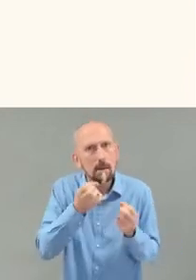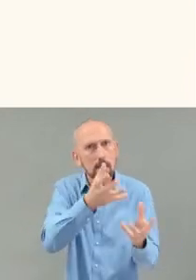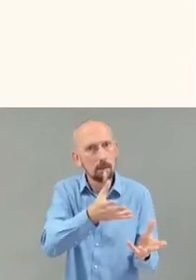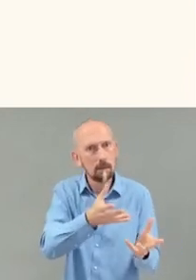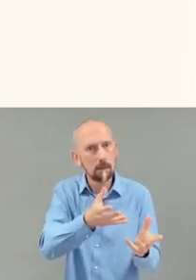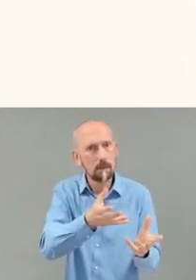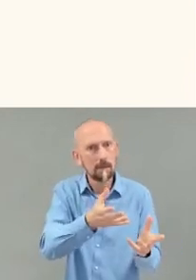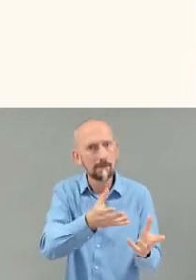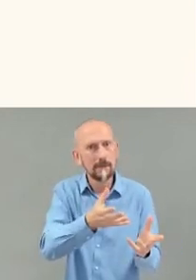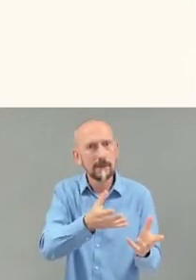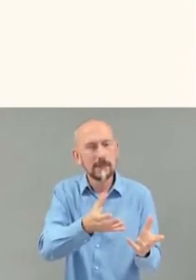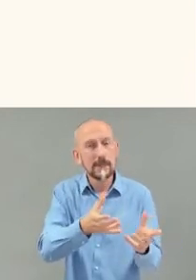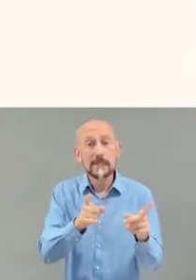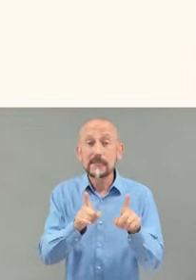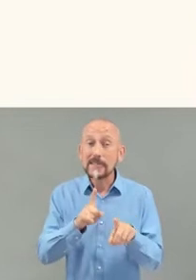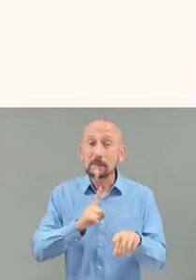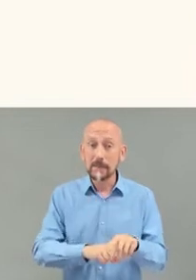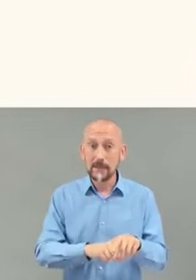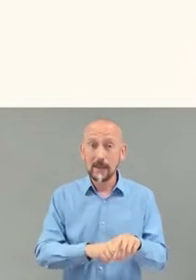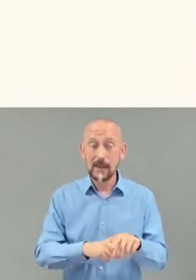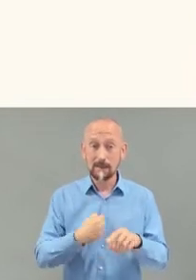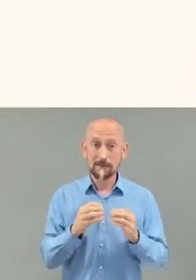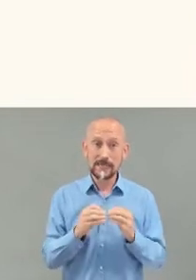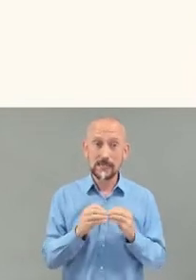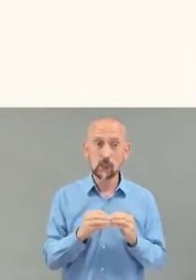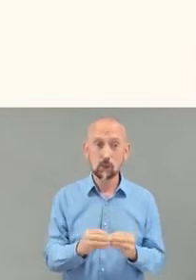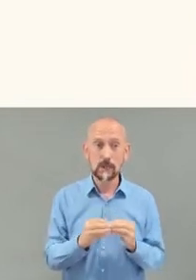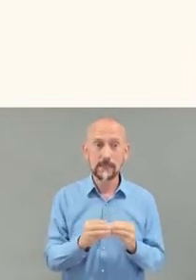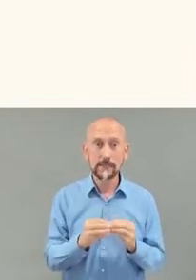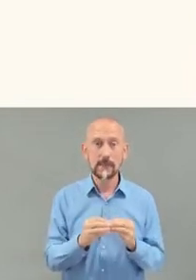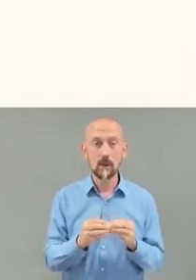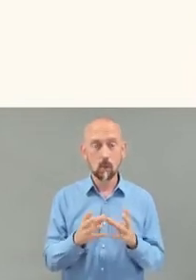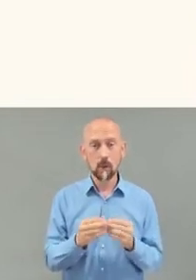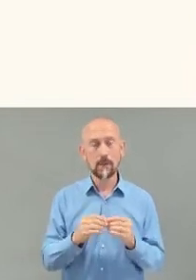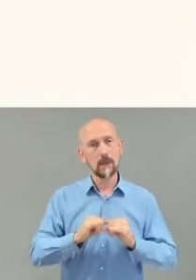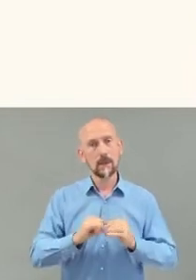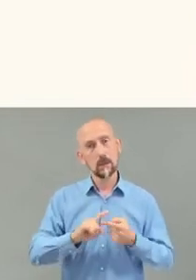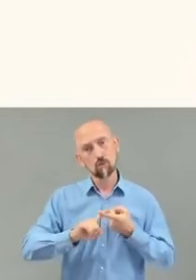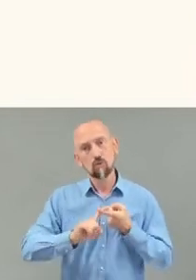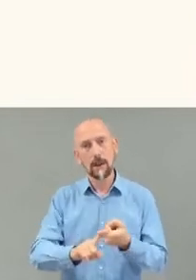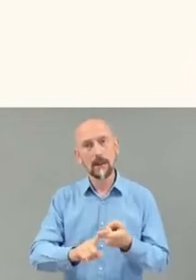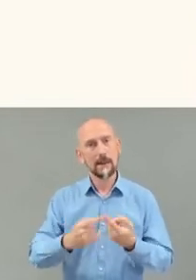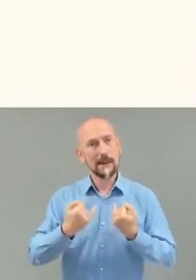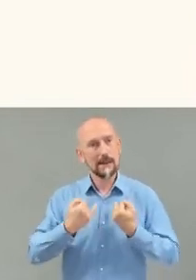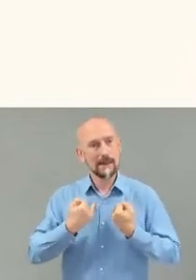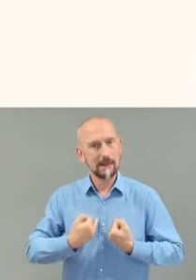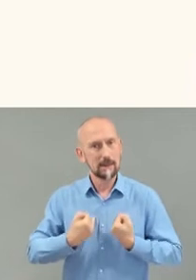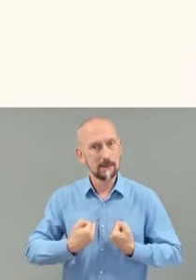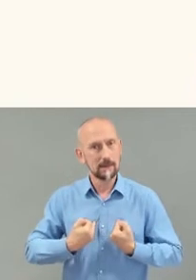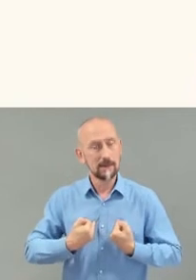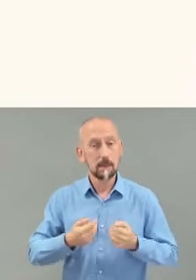same time, at being a trainee with a chronic health condition, I have to balance my health